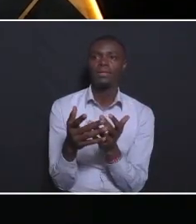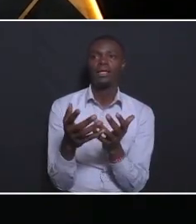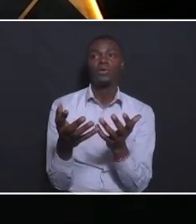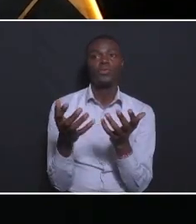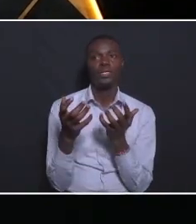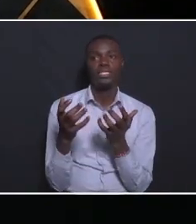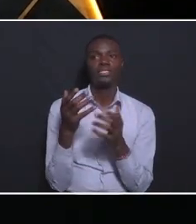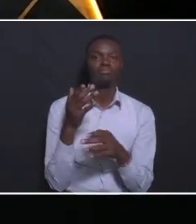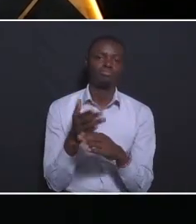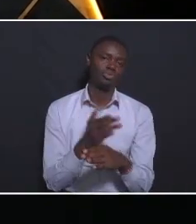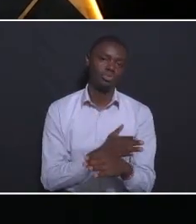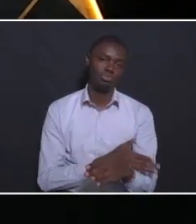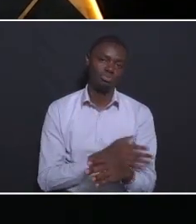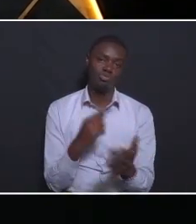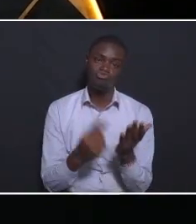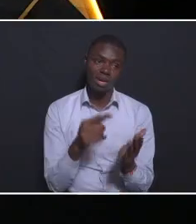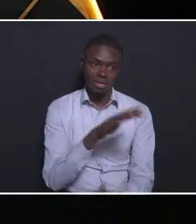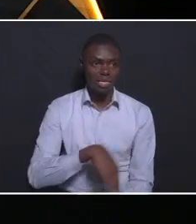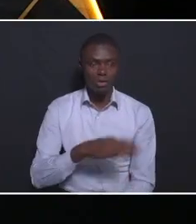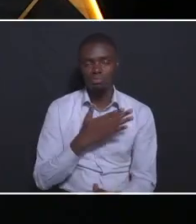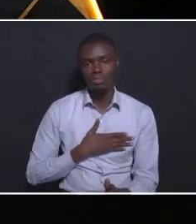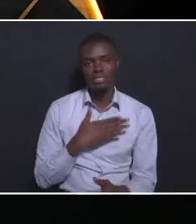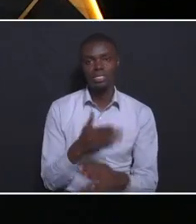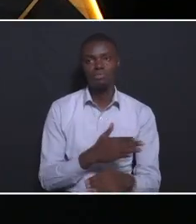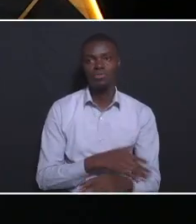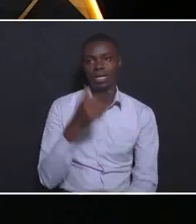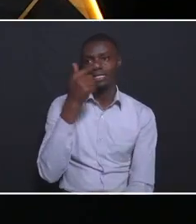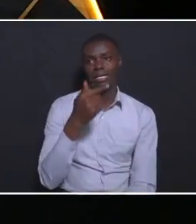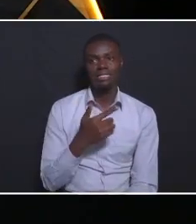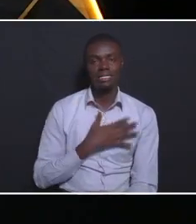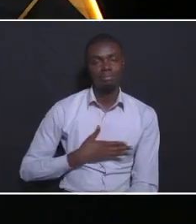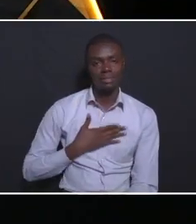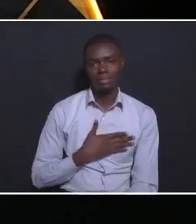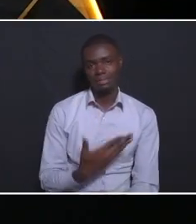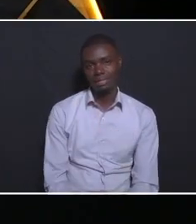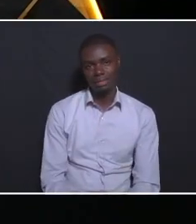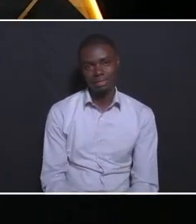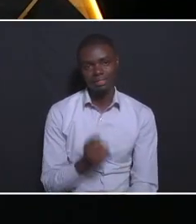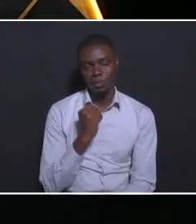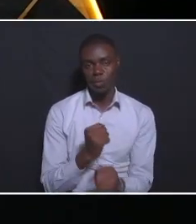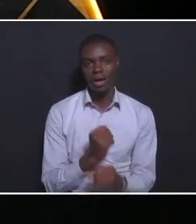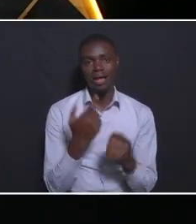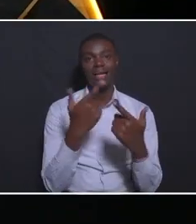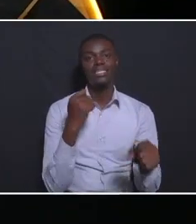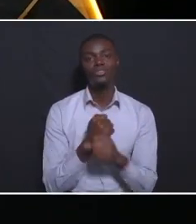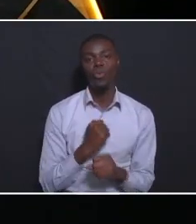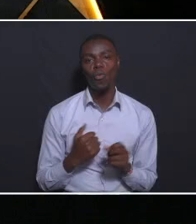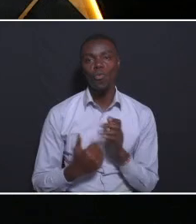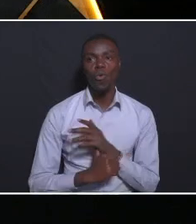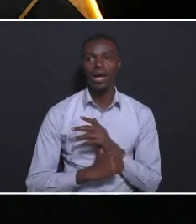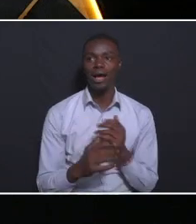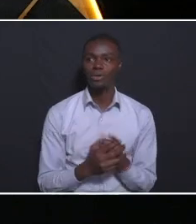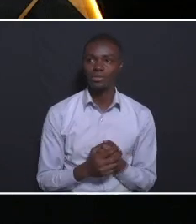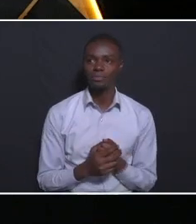to improve Ugandans who are here. Tanzania, please work, let's work hard.